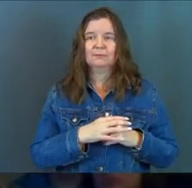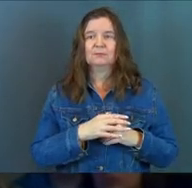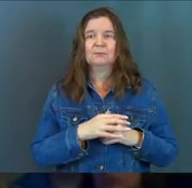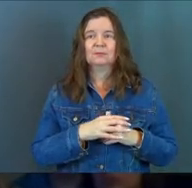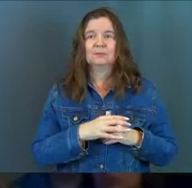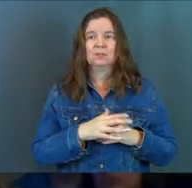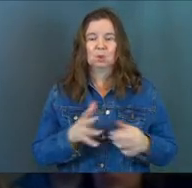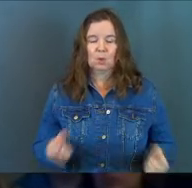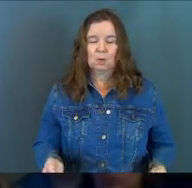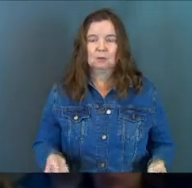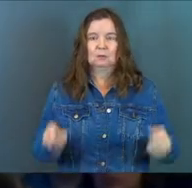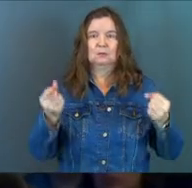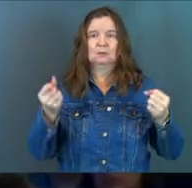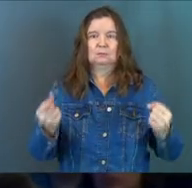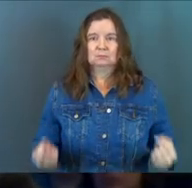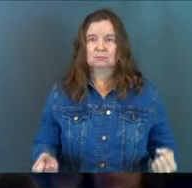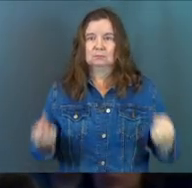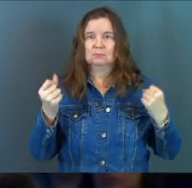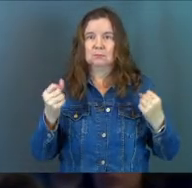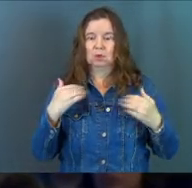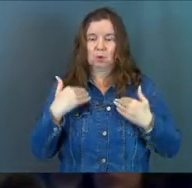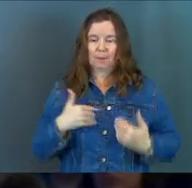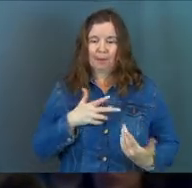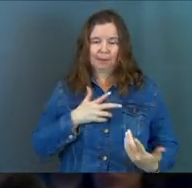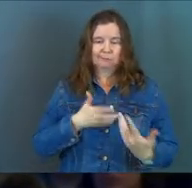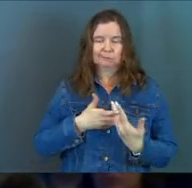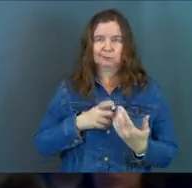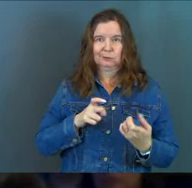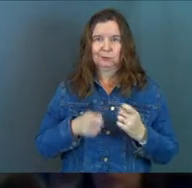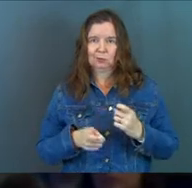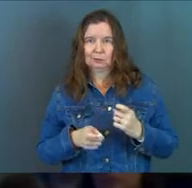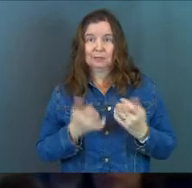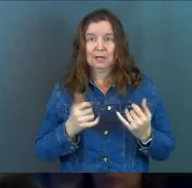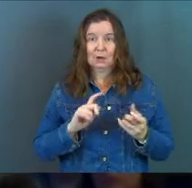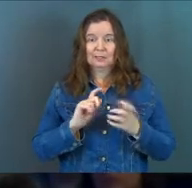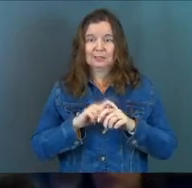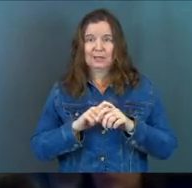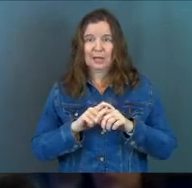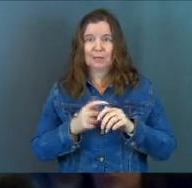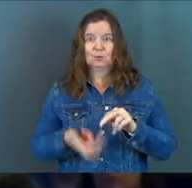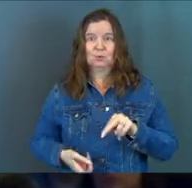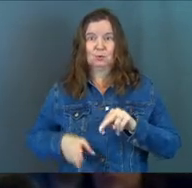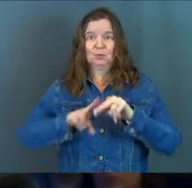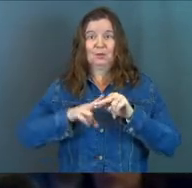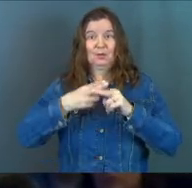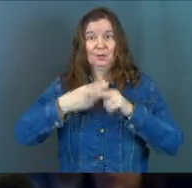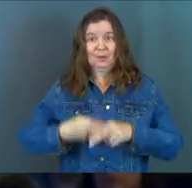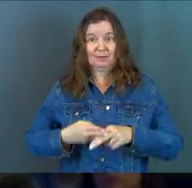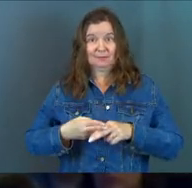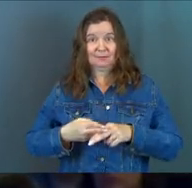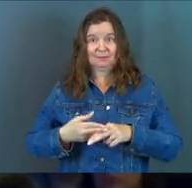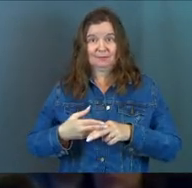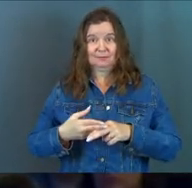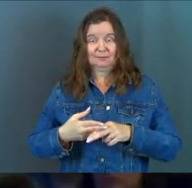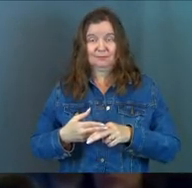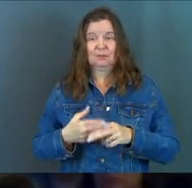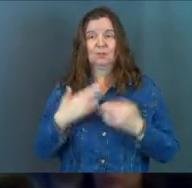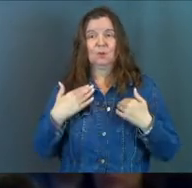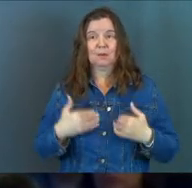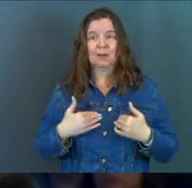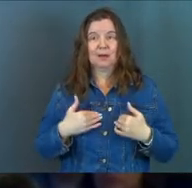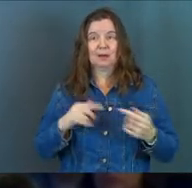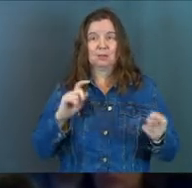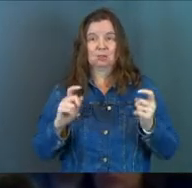You lifted this much weight, your body adjusts to it, it's time to lift more weight. Your